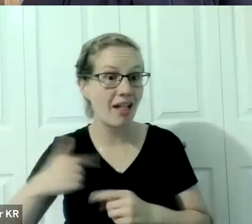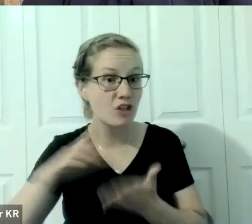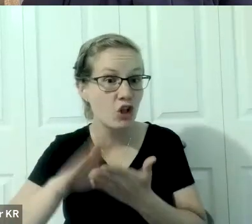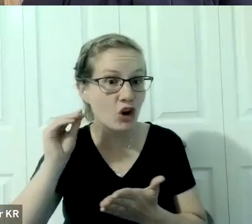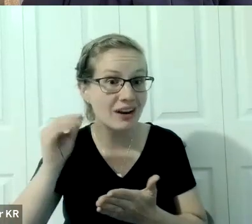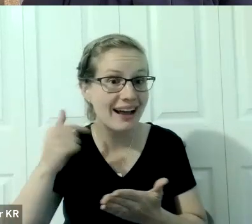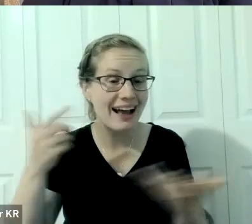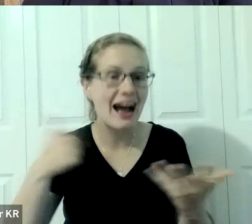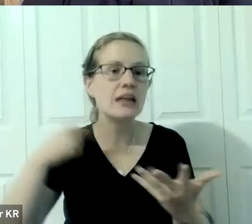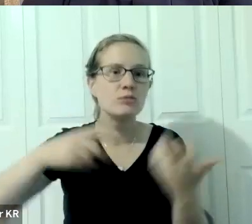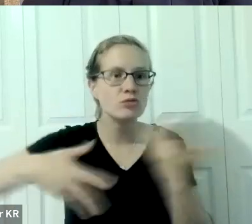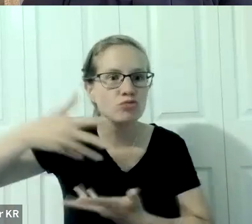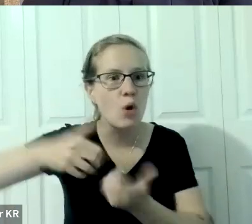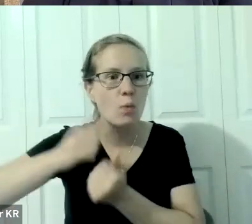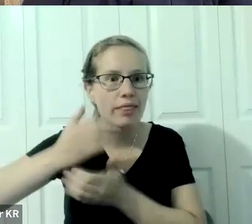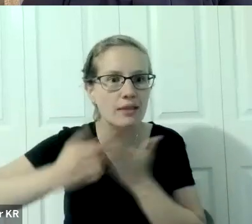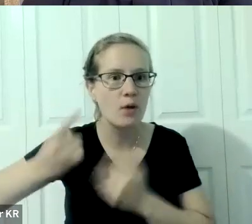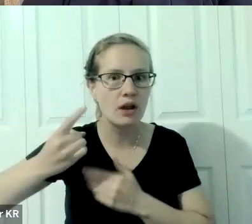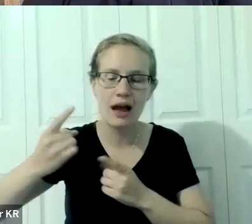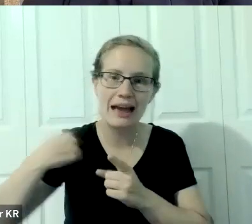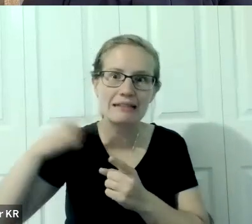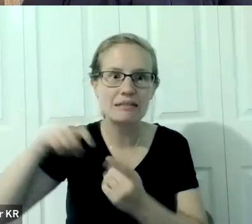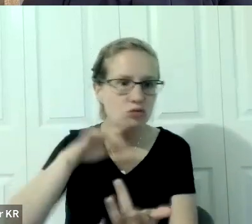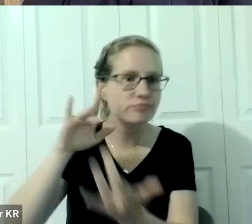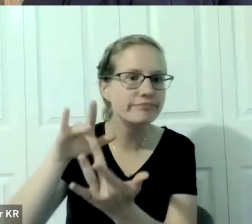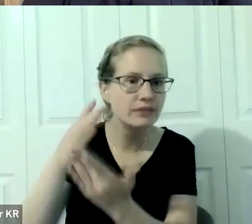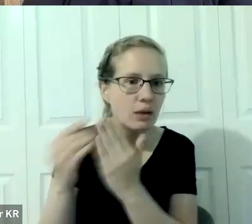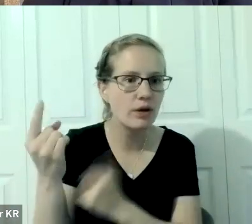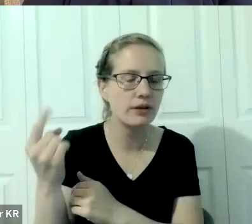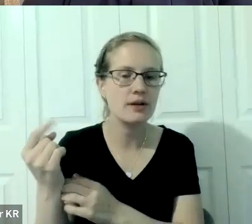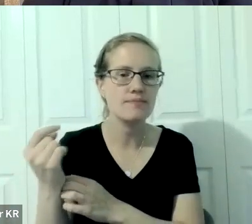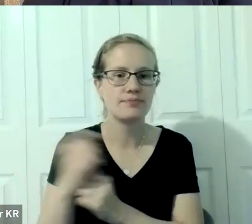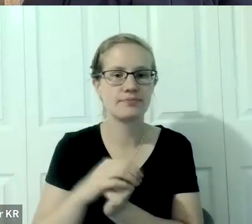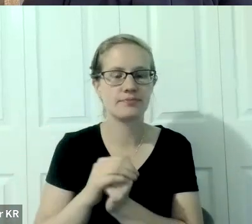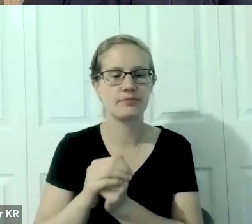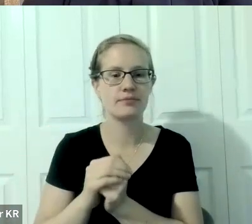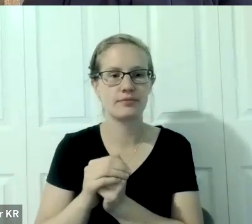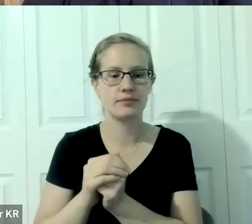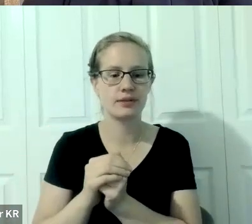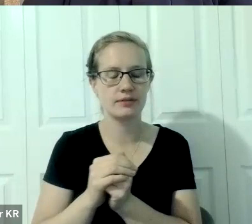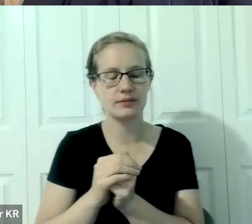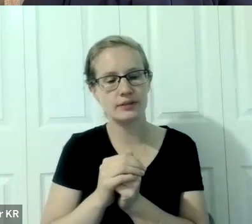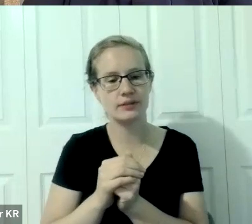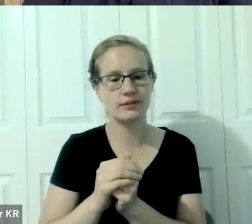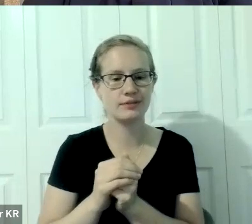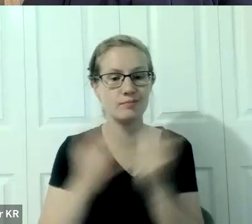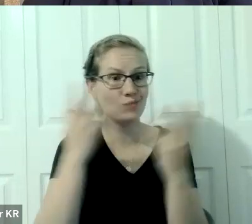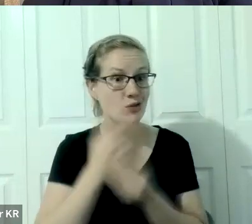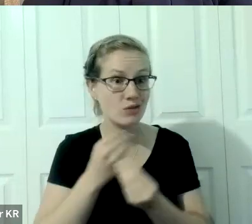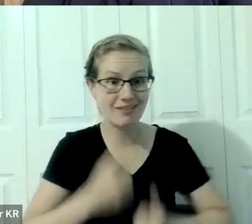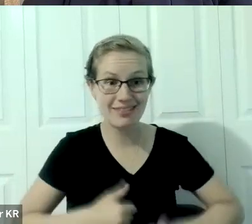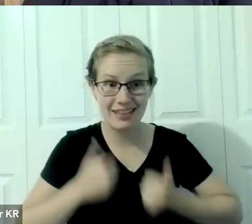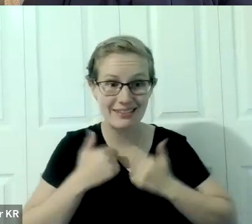to be around somebody. I need to reach out to someone. The beauty of life today